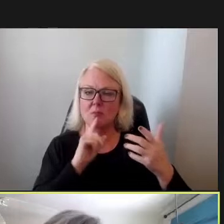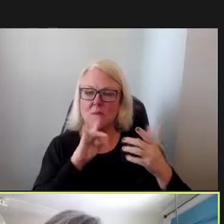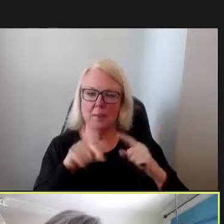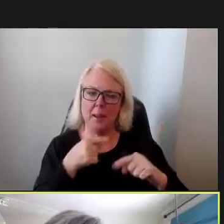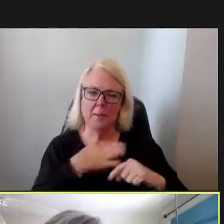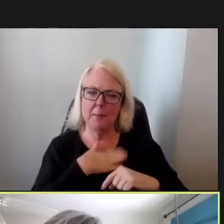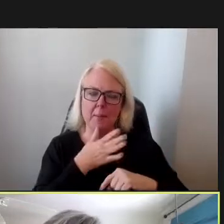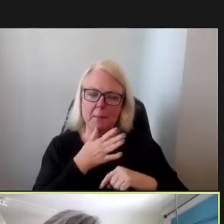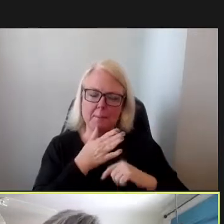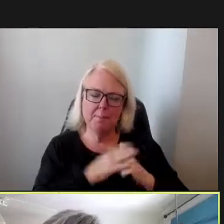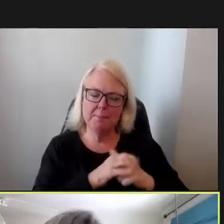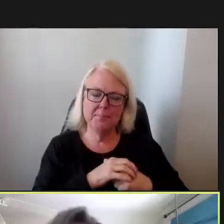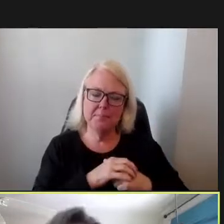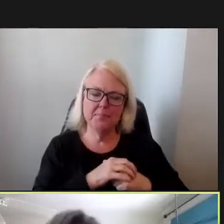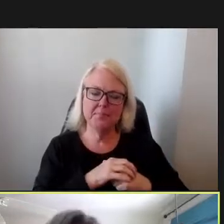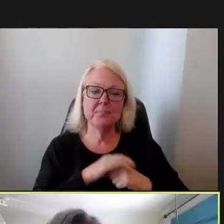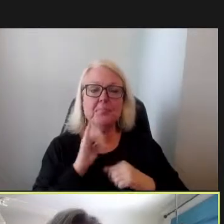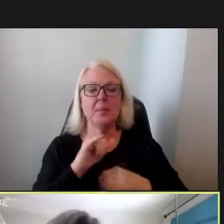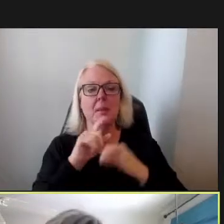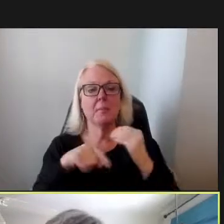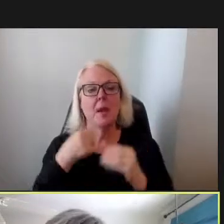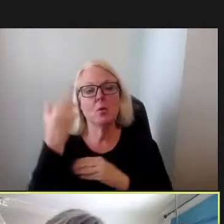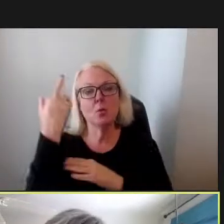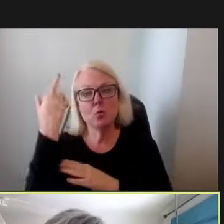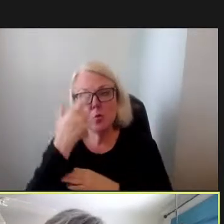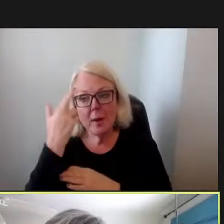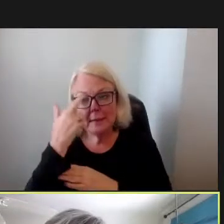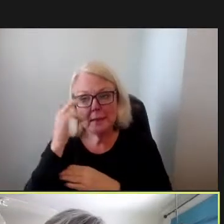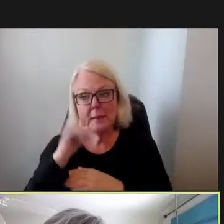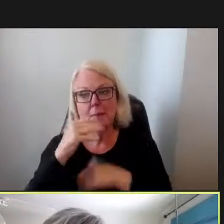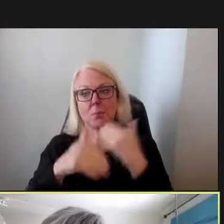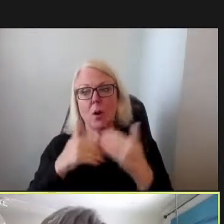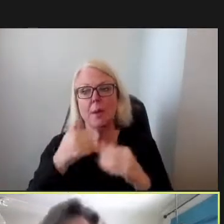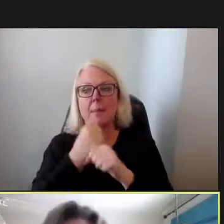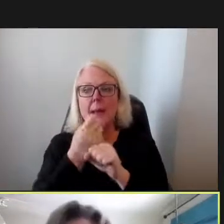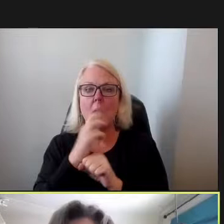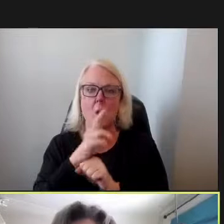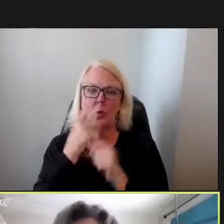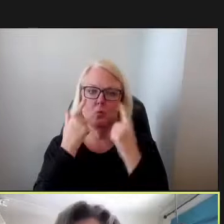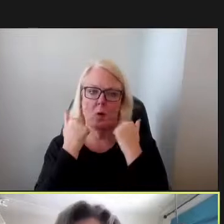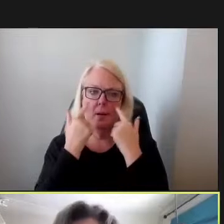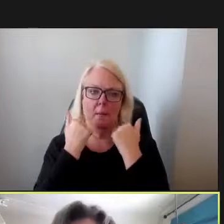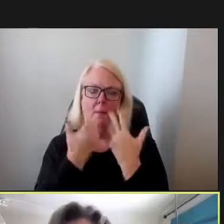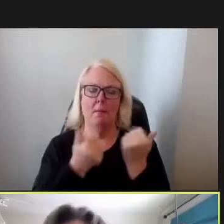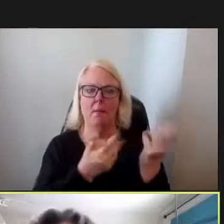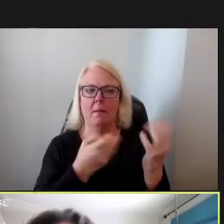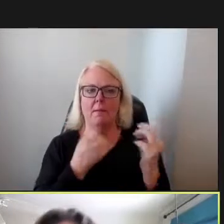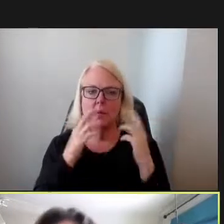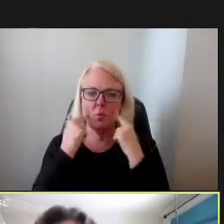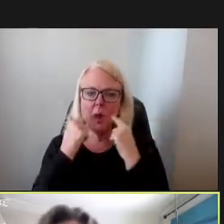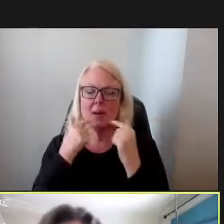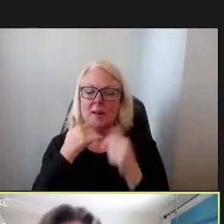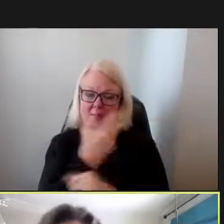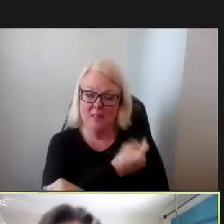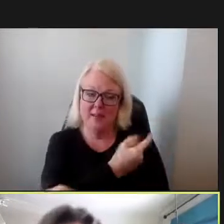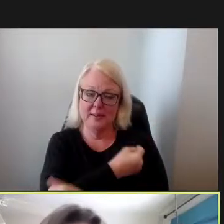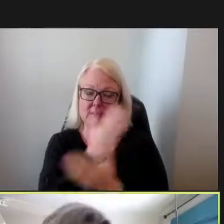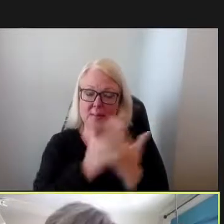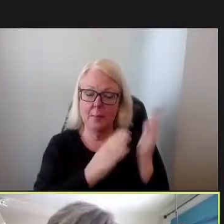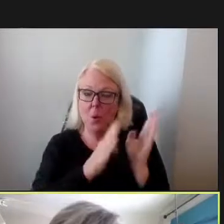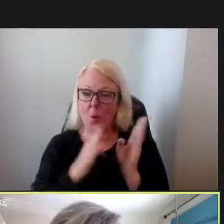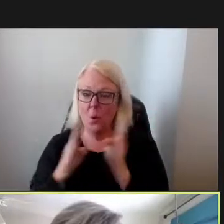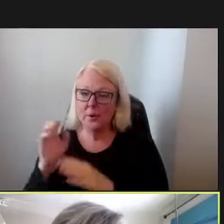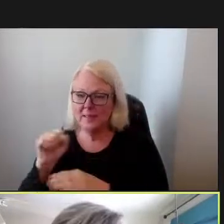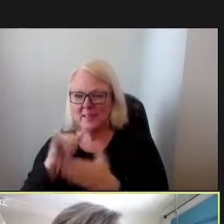mom. It's about the reason the process made her cry. Of course, vaccination is occurring in some order. It has to,